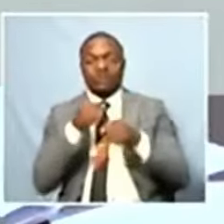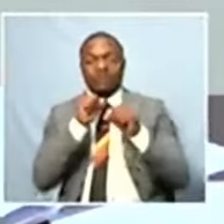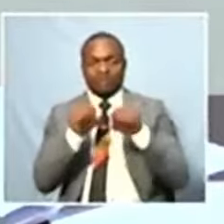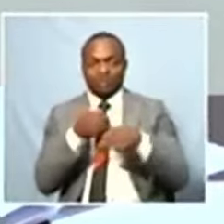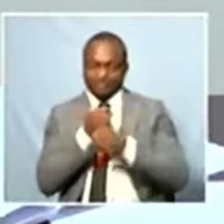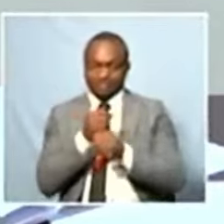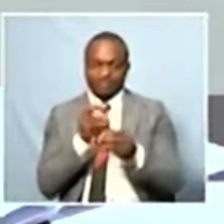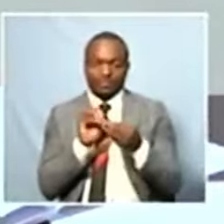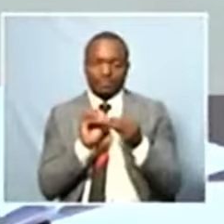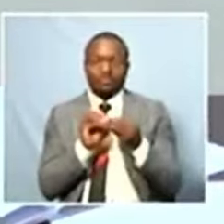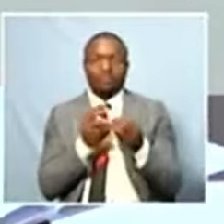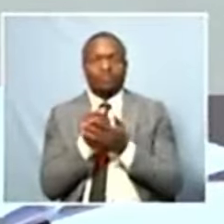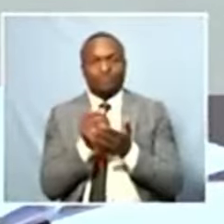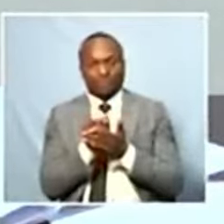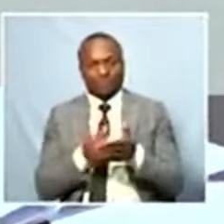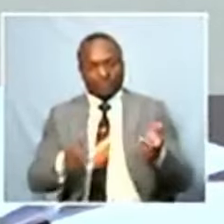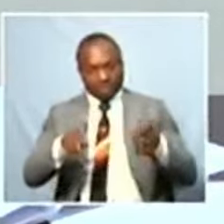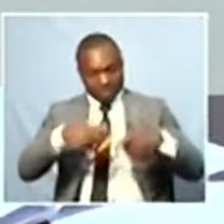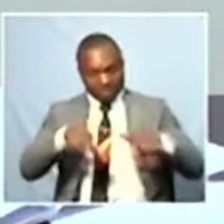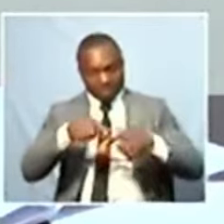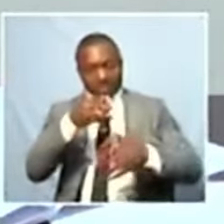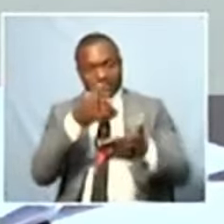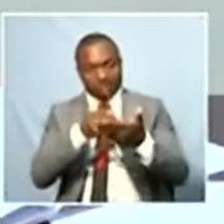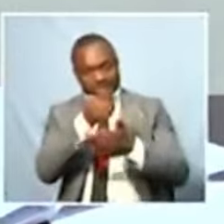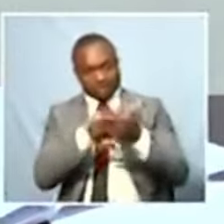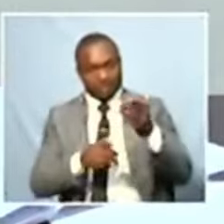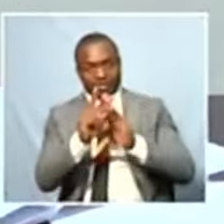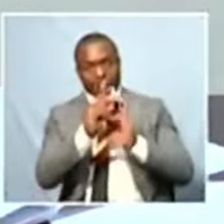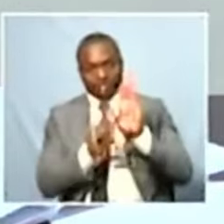resources domestically. And this is what the policies have